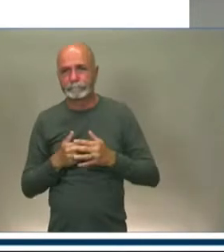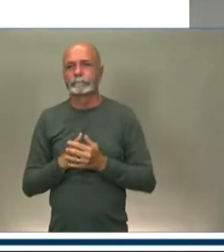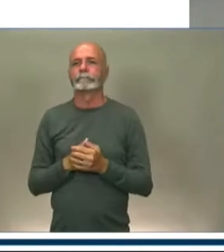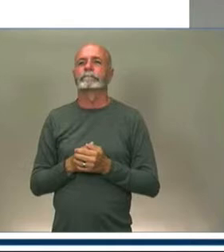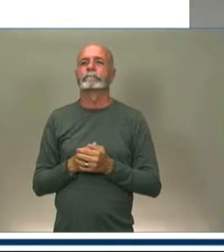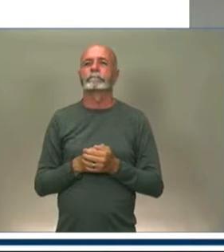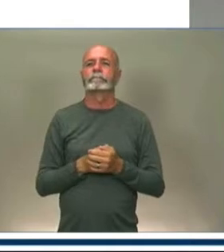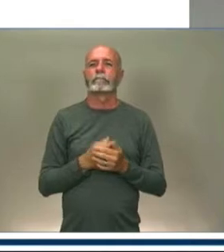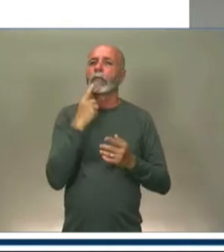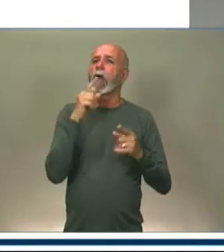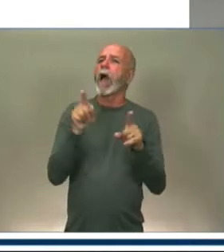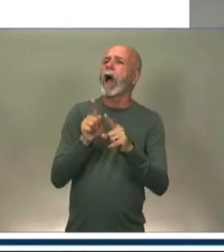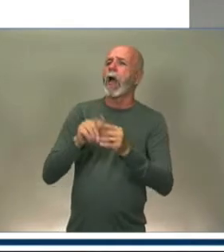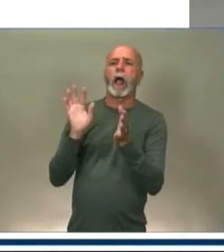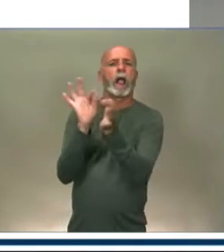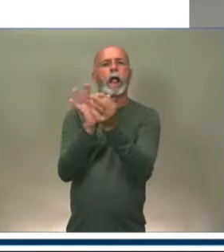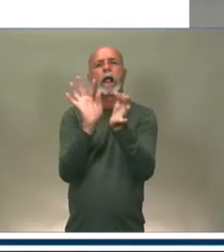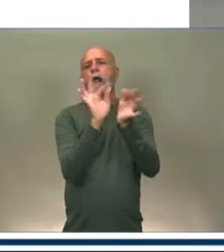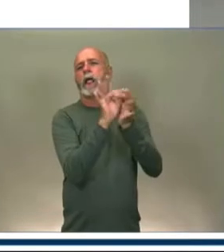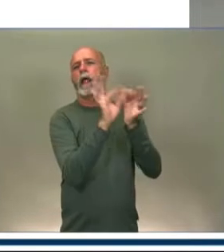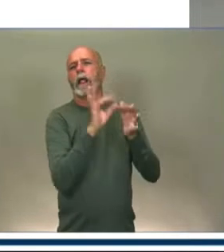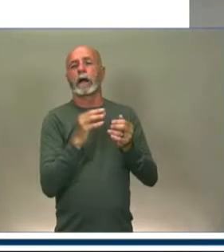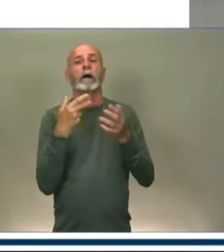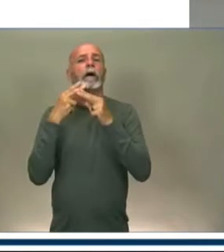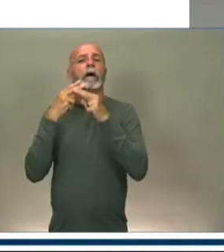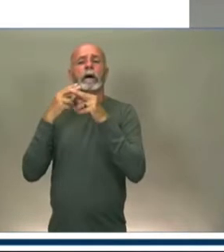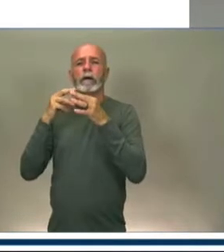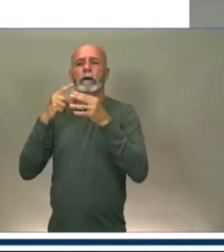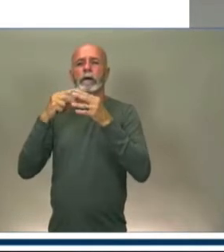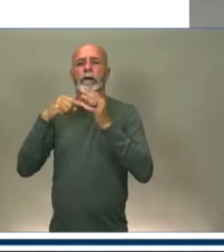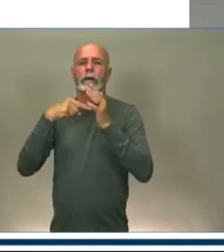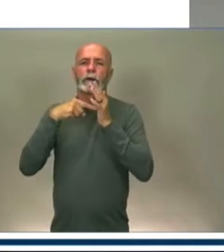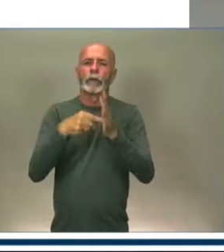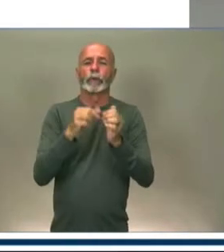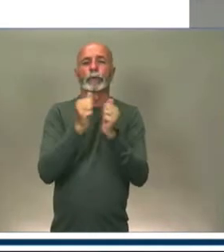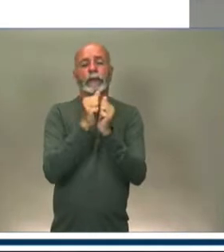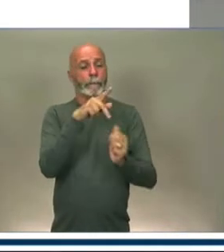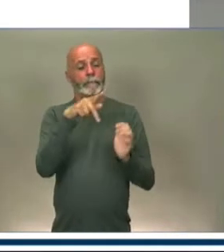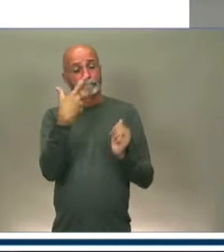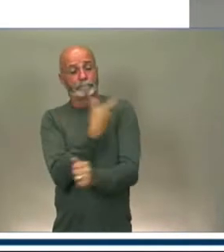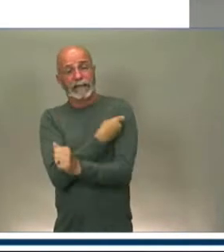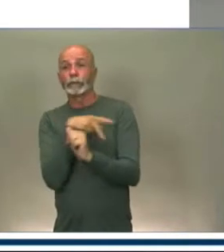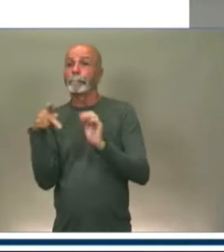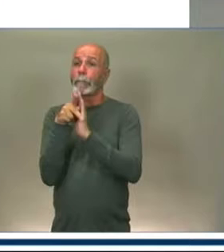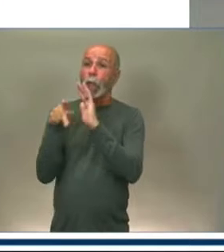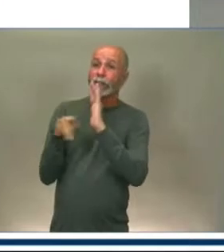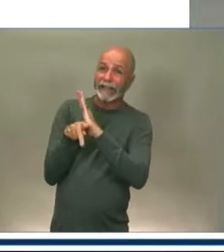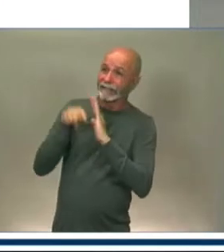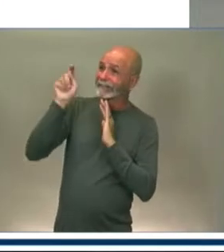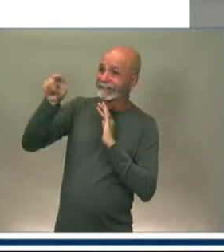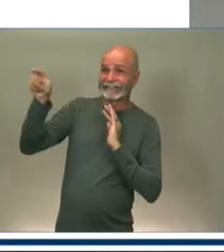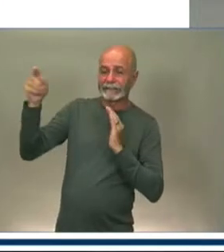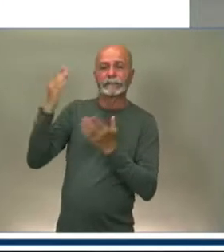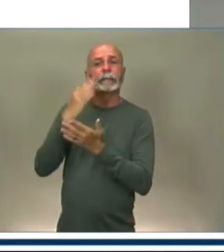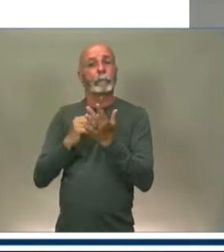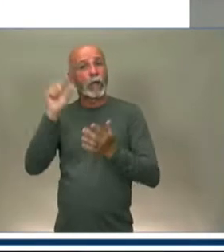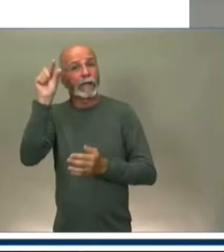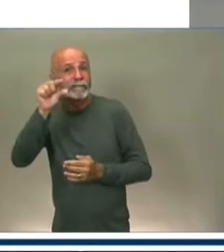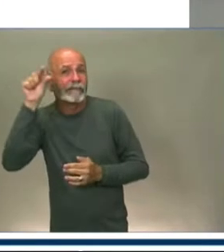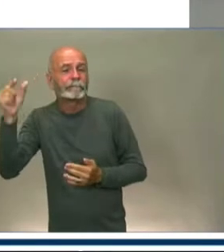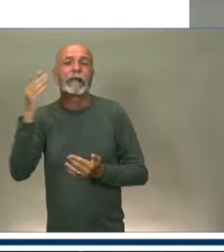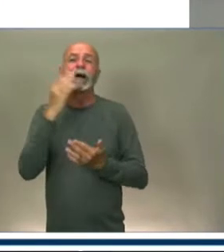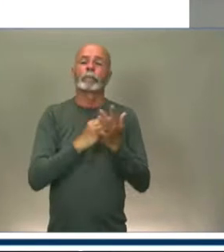policies. Some organizations are requiring employees to be fully vaccinated, and some governments are granting access to